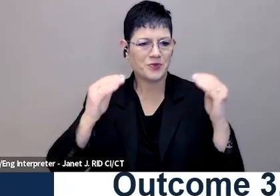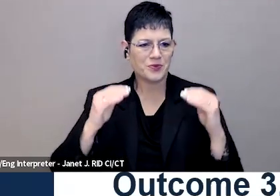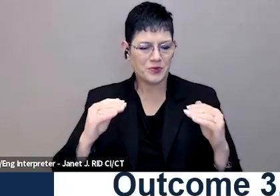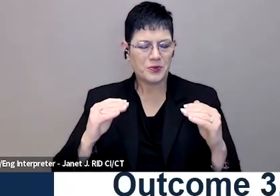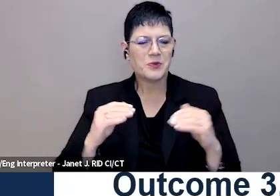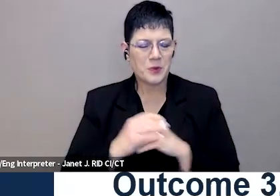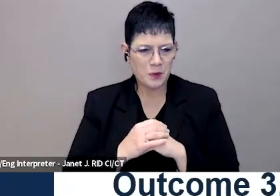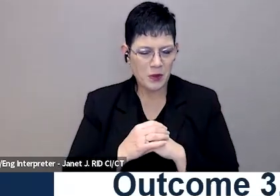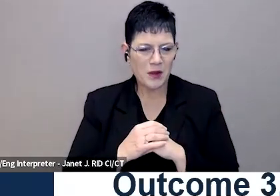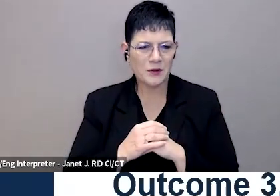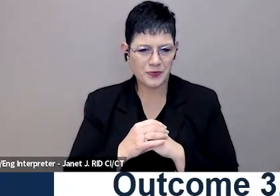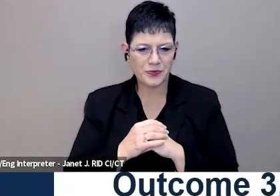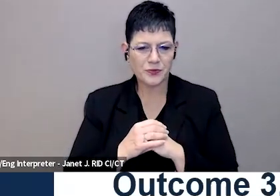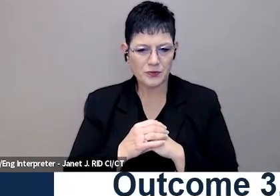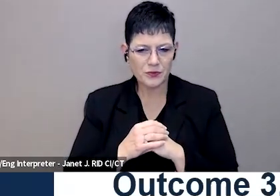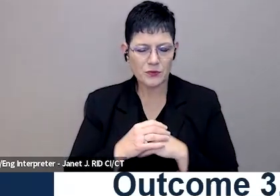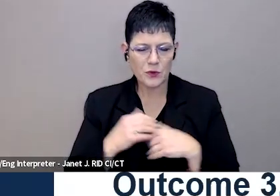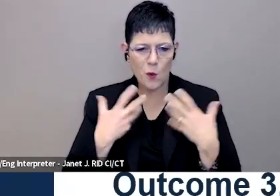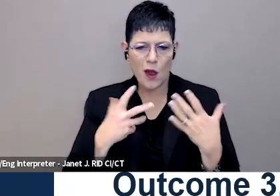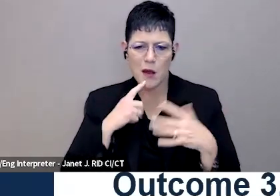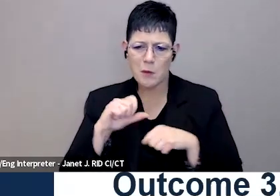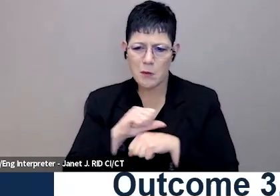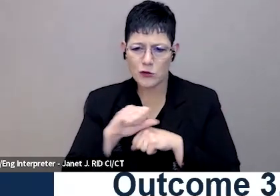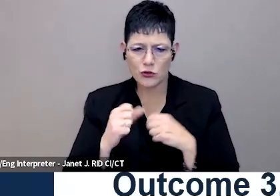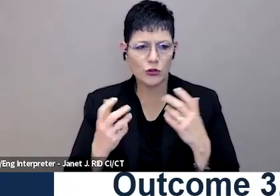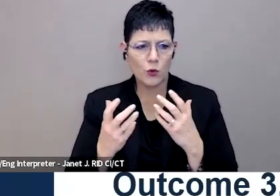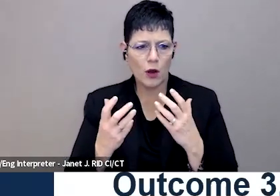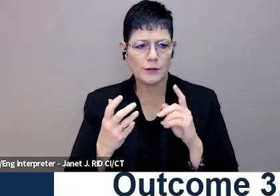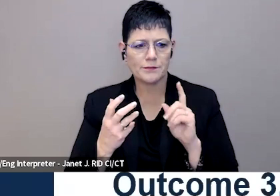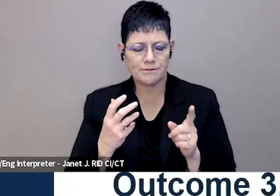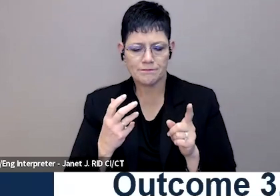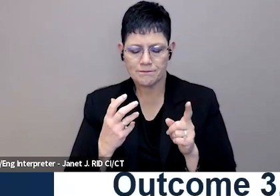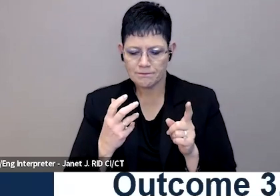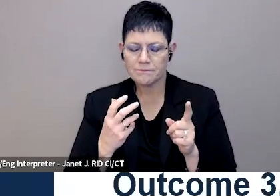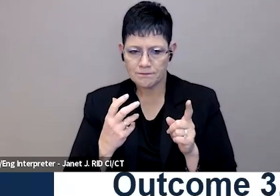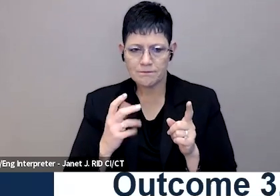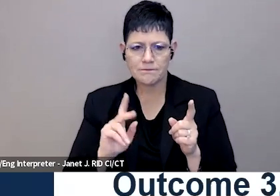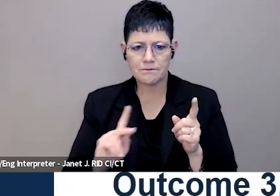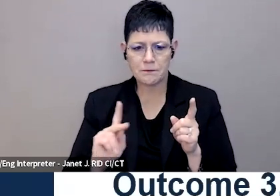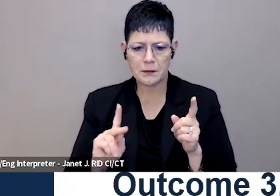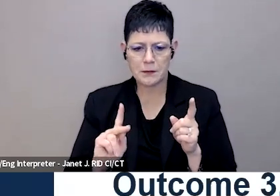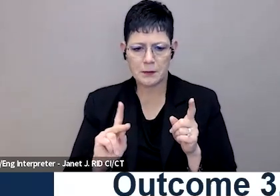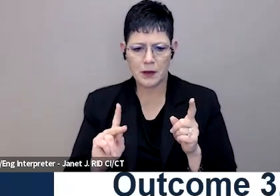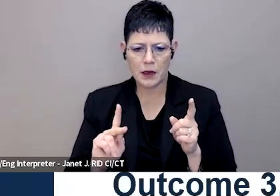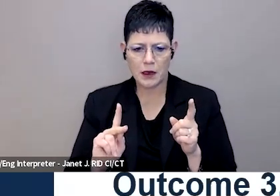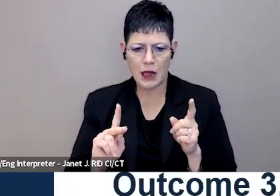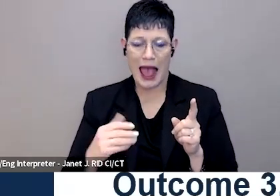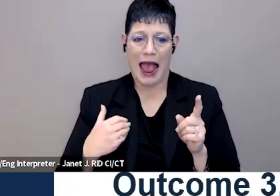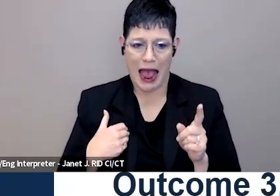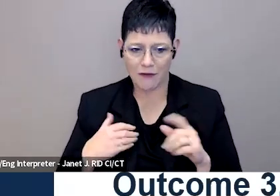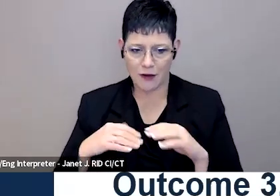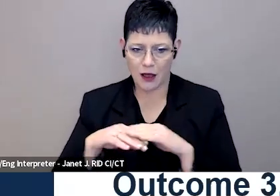Also, we want to make sure that people are able to get access